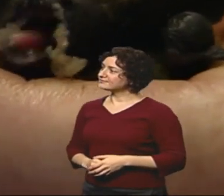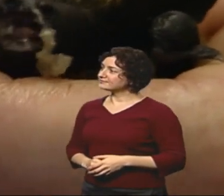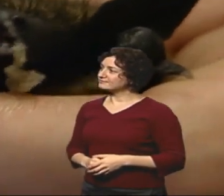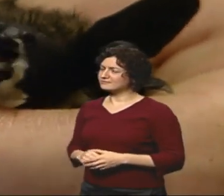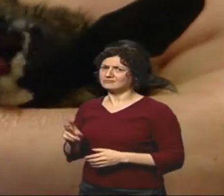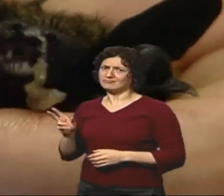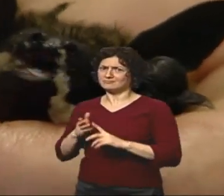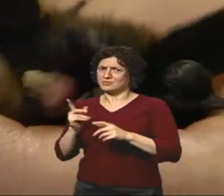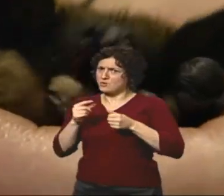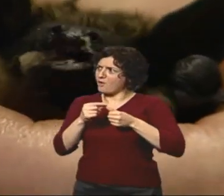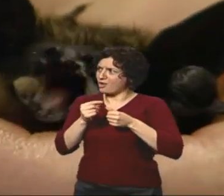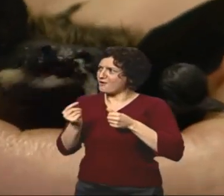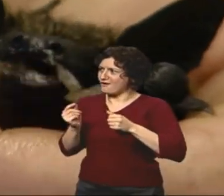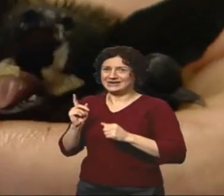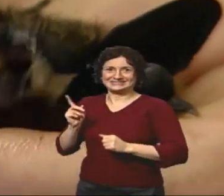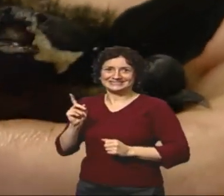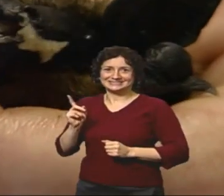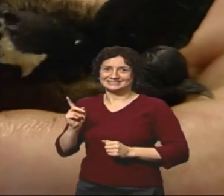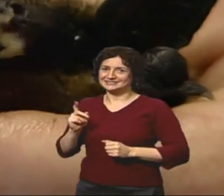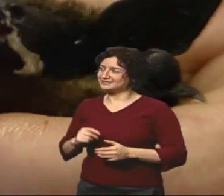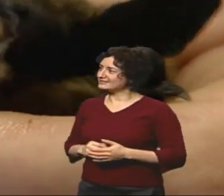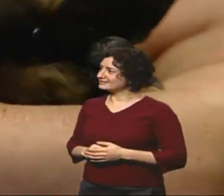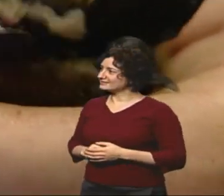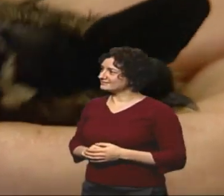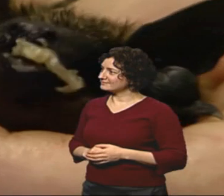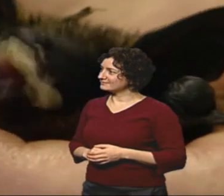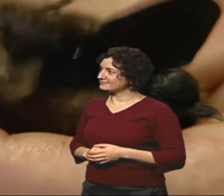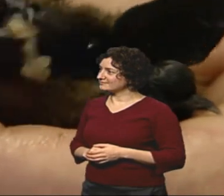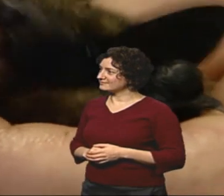they're very distinct and quite long, actually.